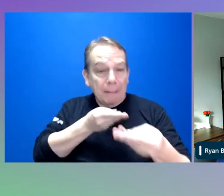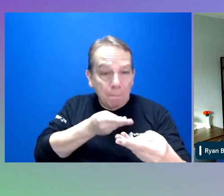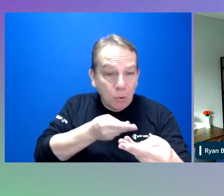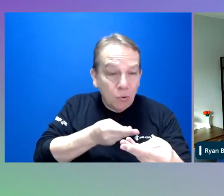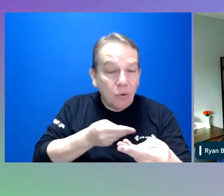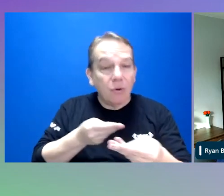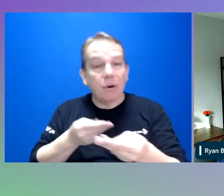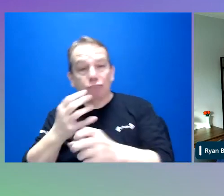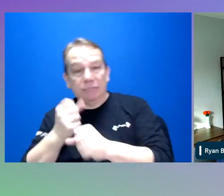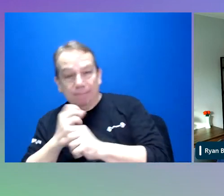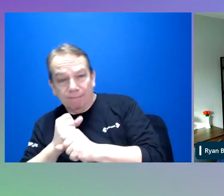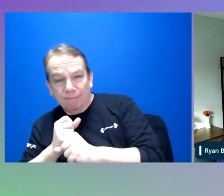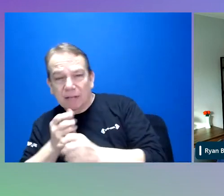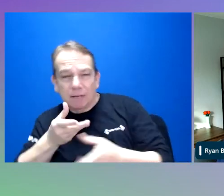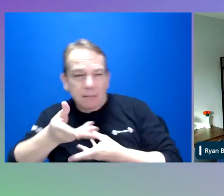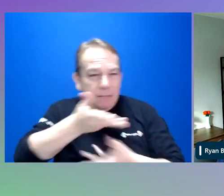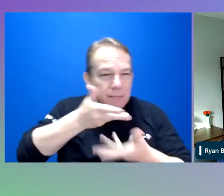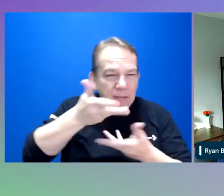your